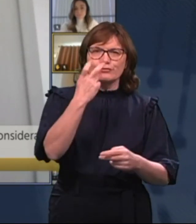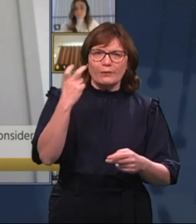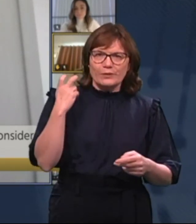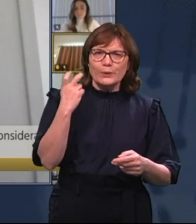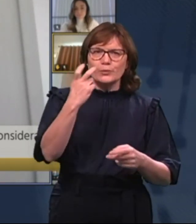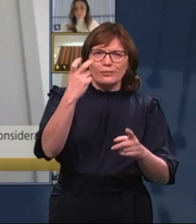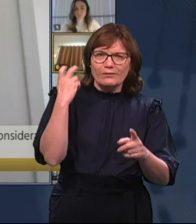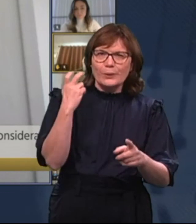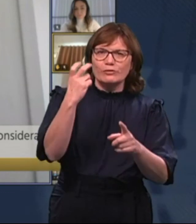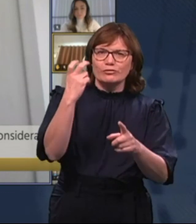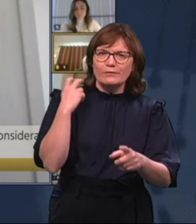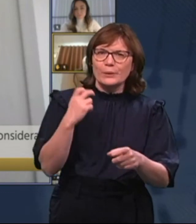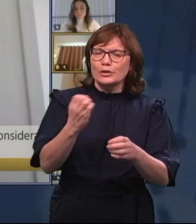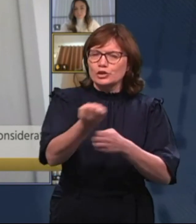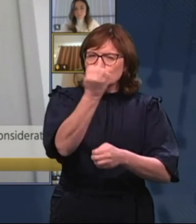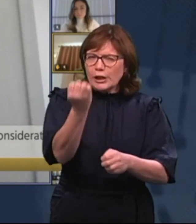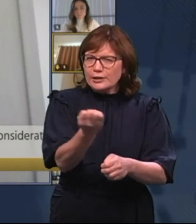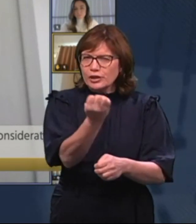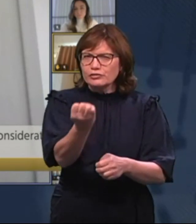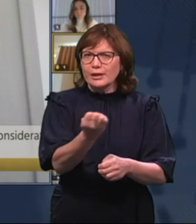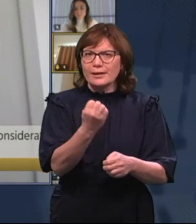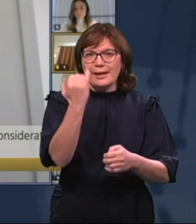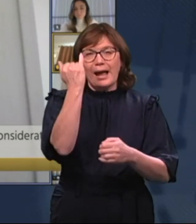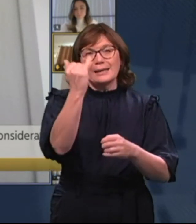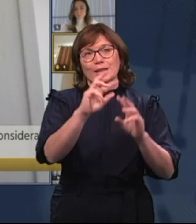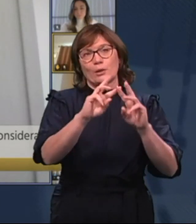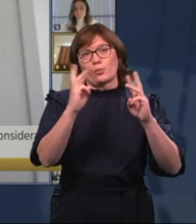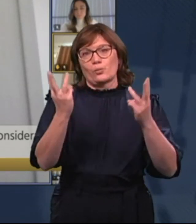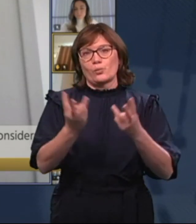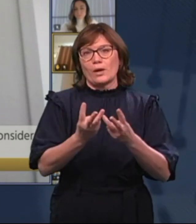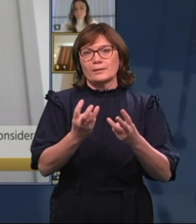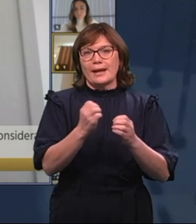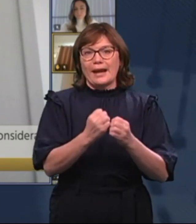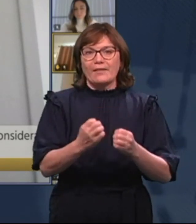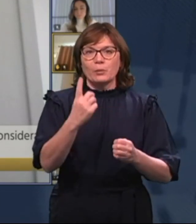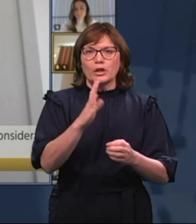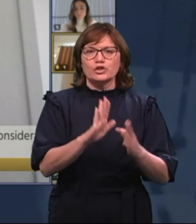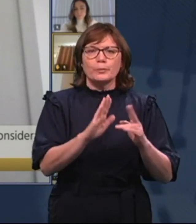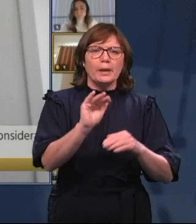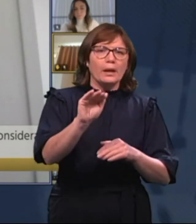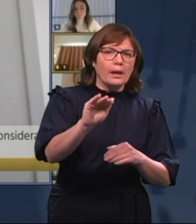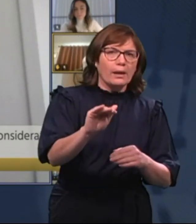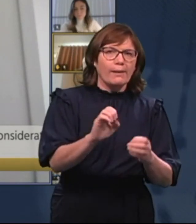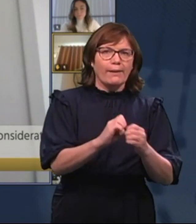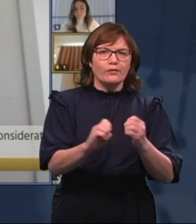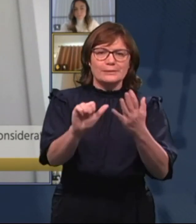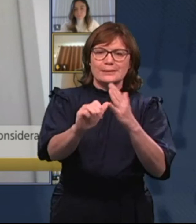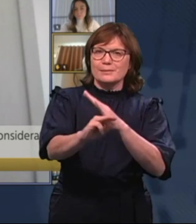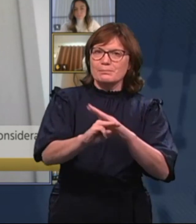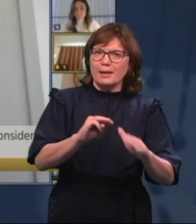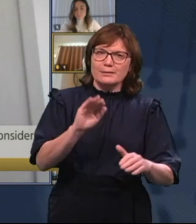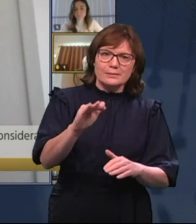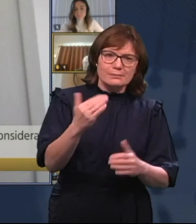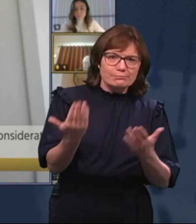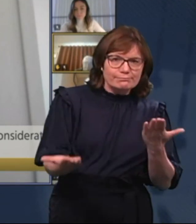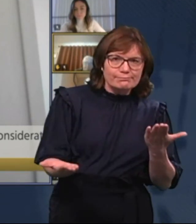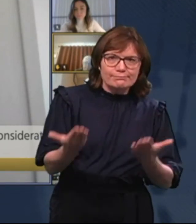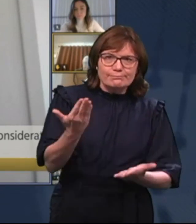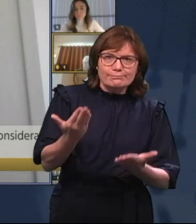And I know in an ideal world, wouldn't it be great where everyone gets checked in on every 6 months? Like it's highly unlikely, but